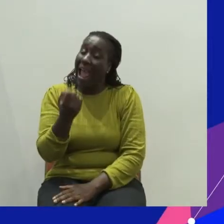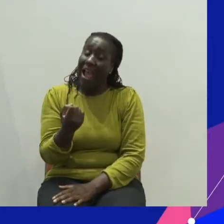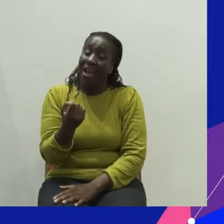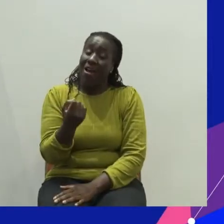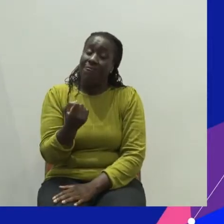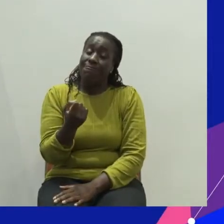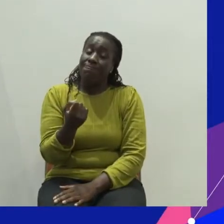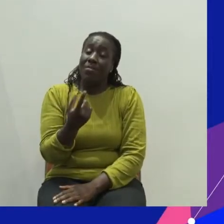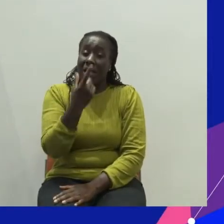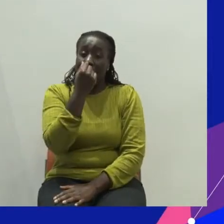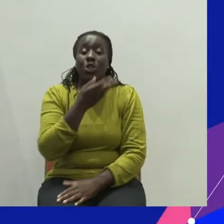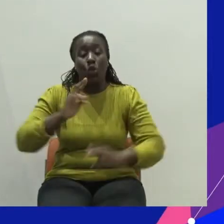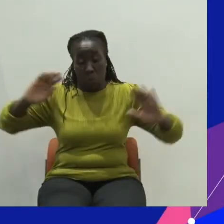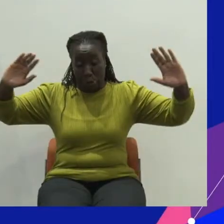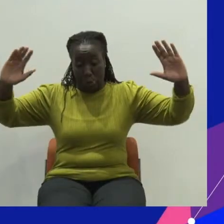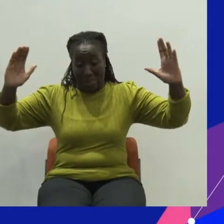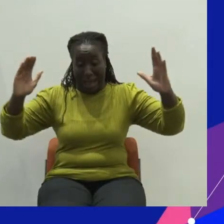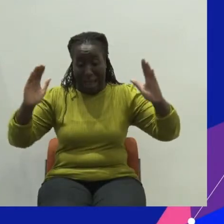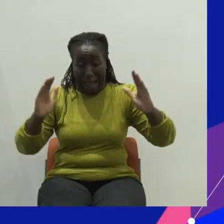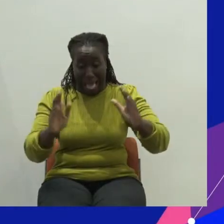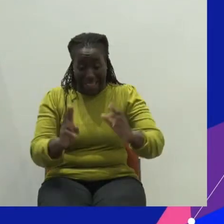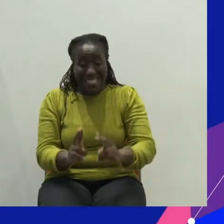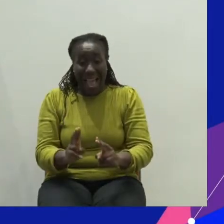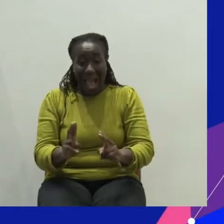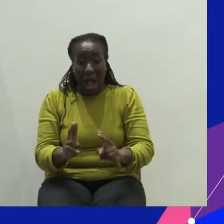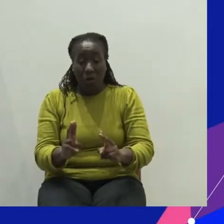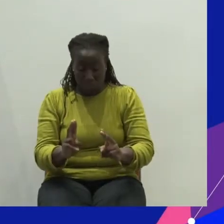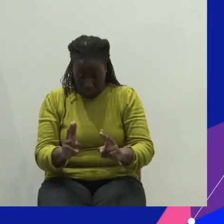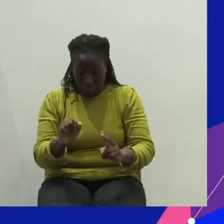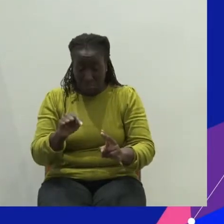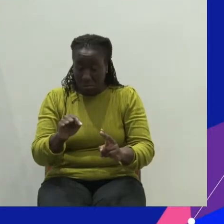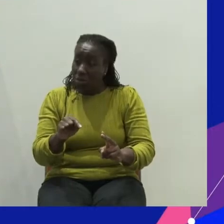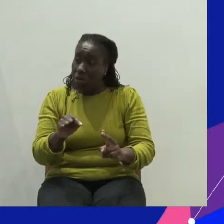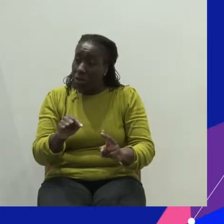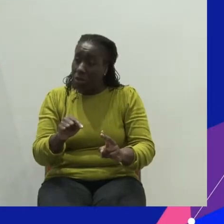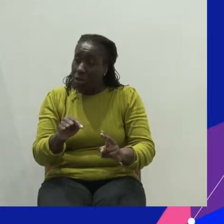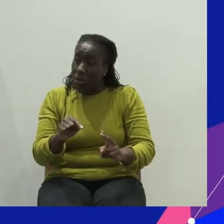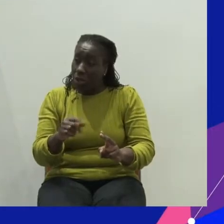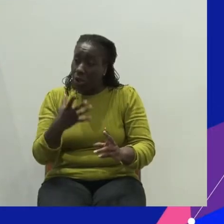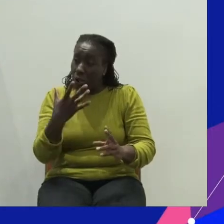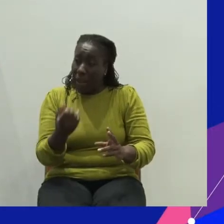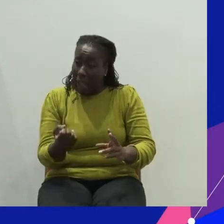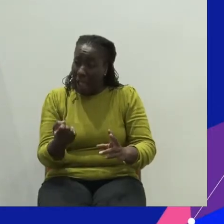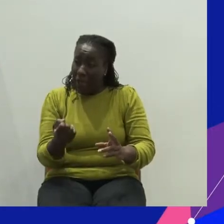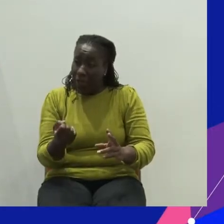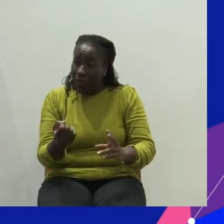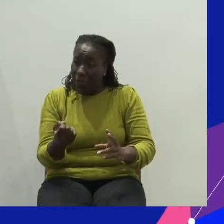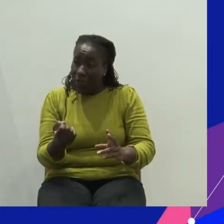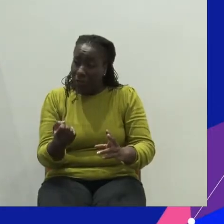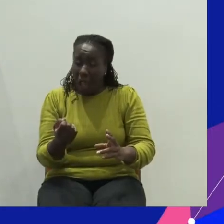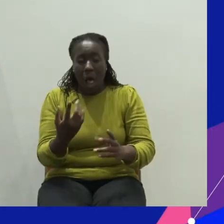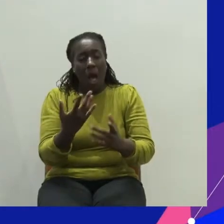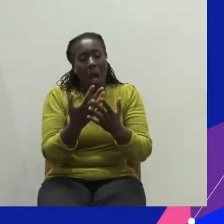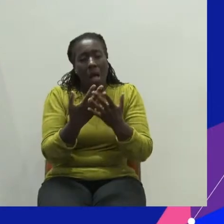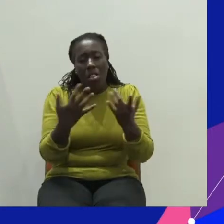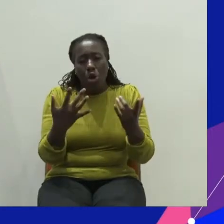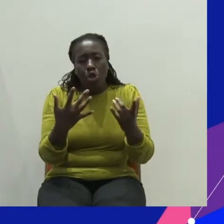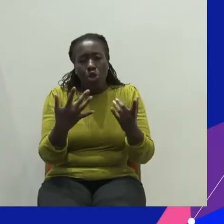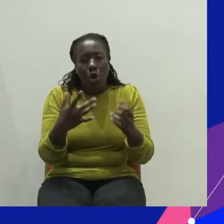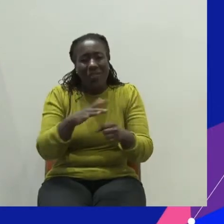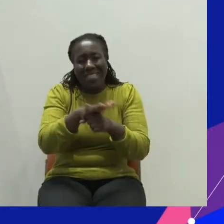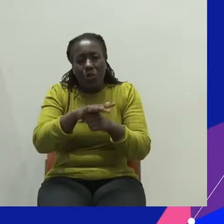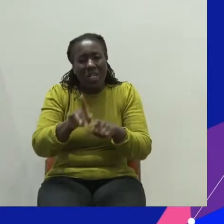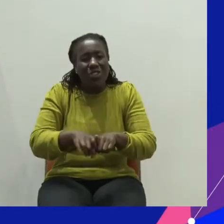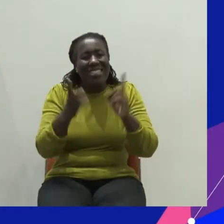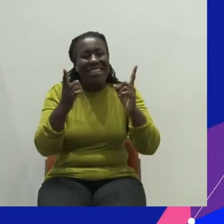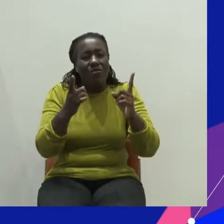scale down in a way that you could have the high throughput that's necessary for a lot of these different cases. When